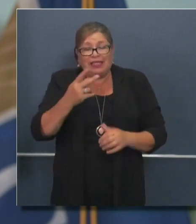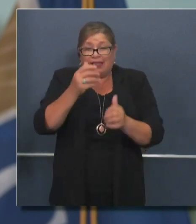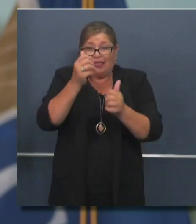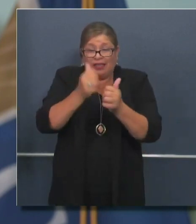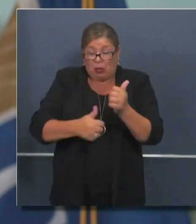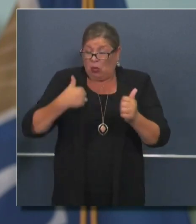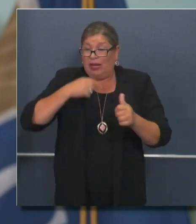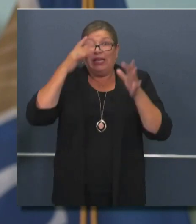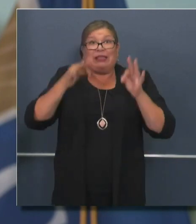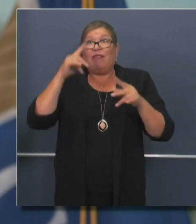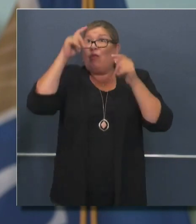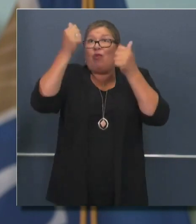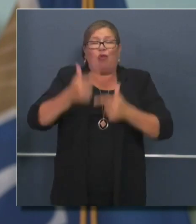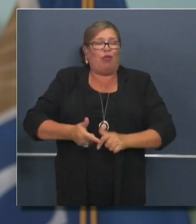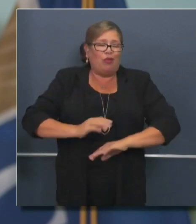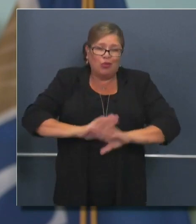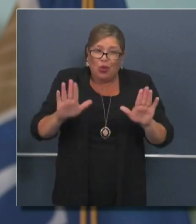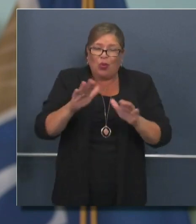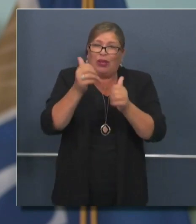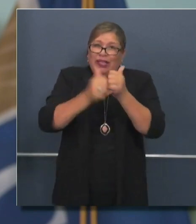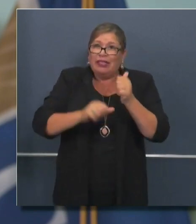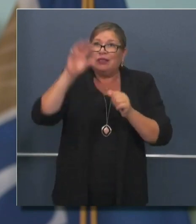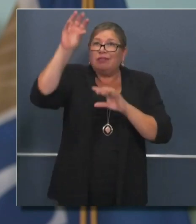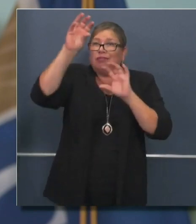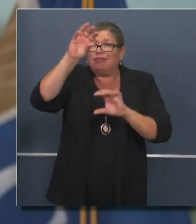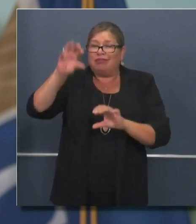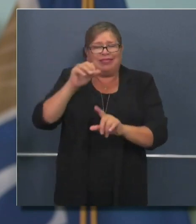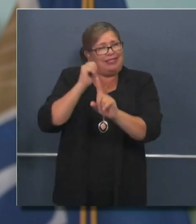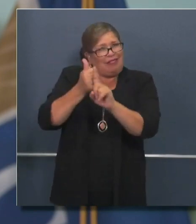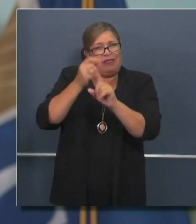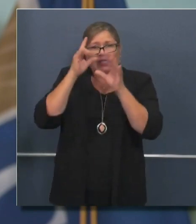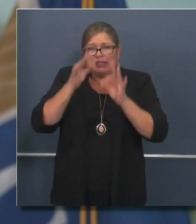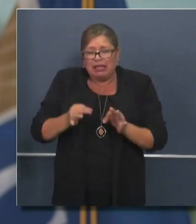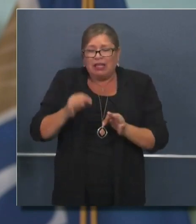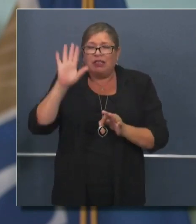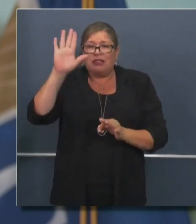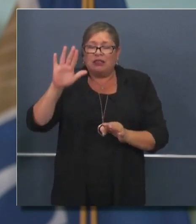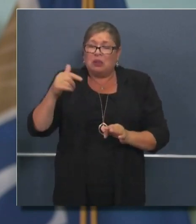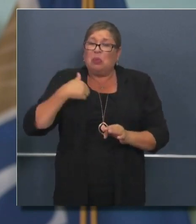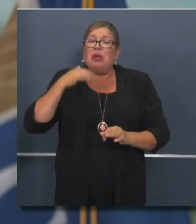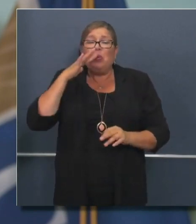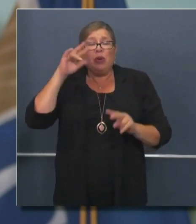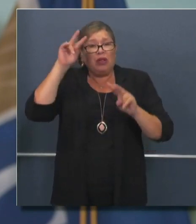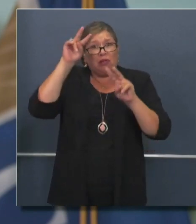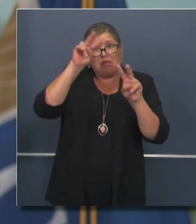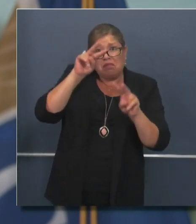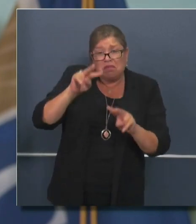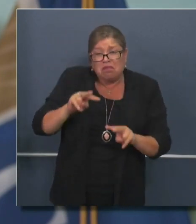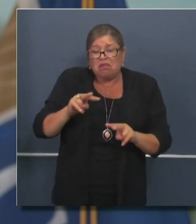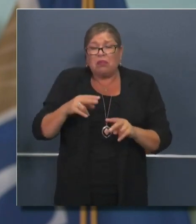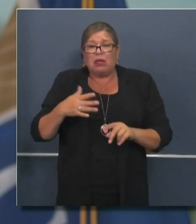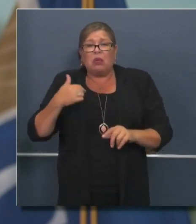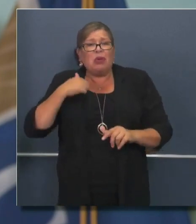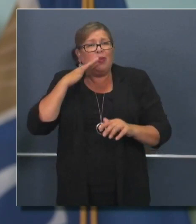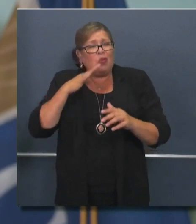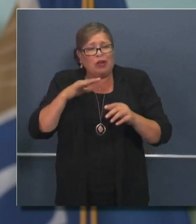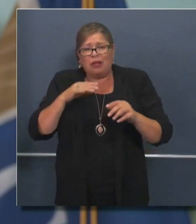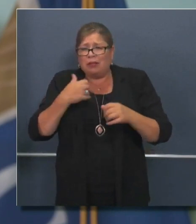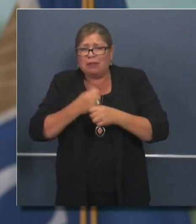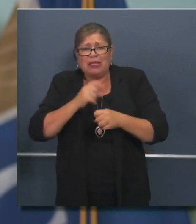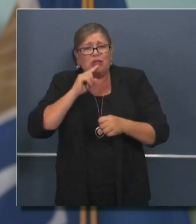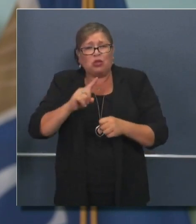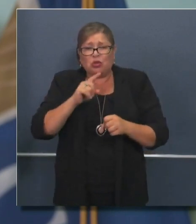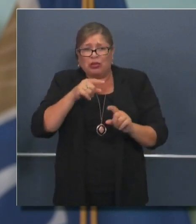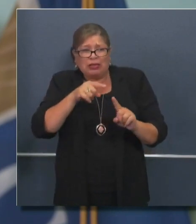meet local needs. Strong oversight, strong monitoring, targeted intervention, and